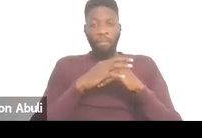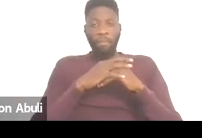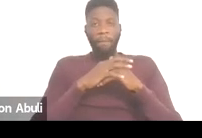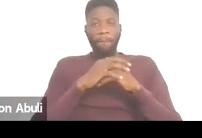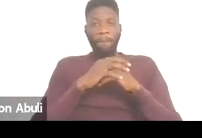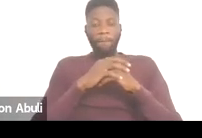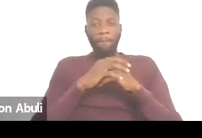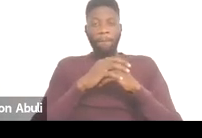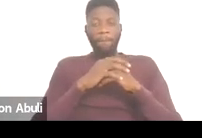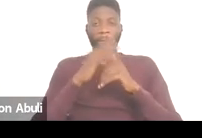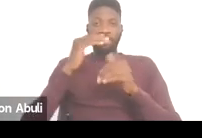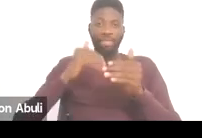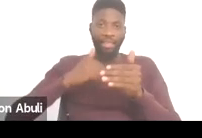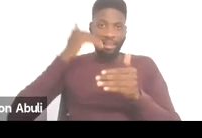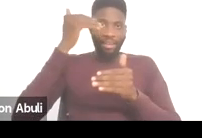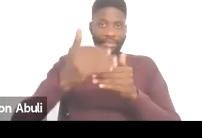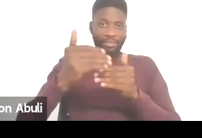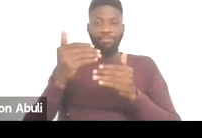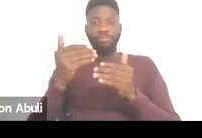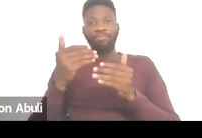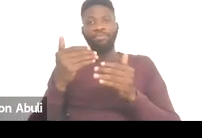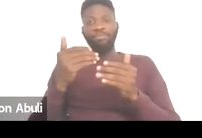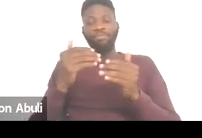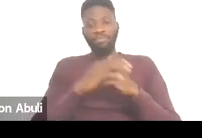I'll go to my next slide.